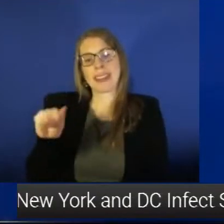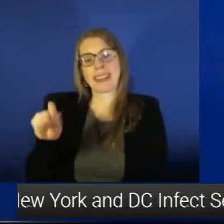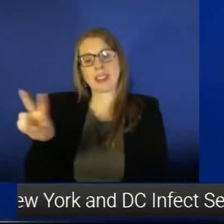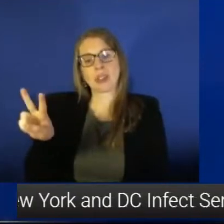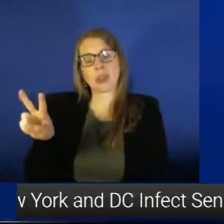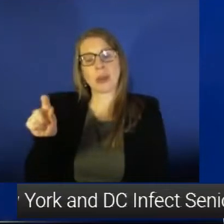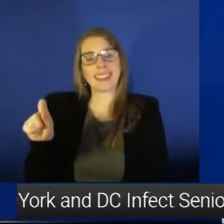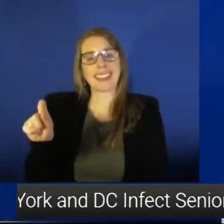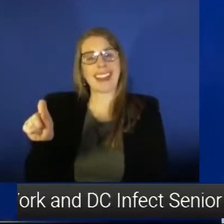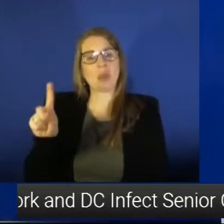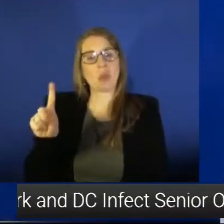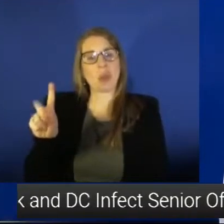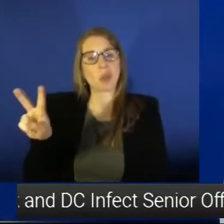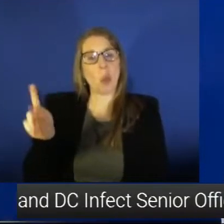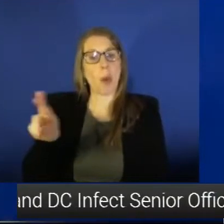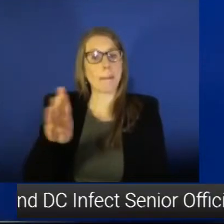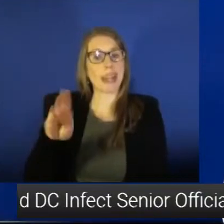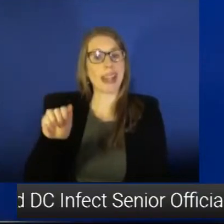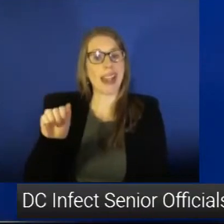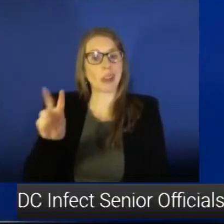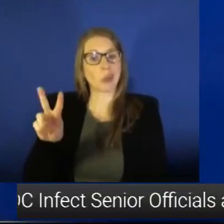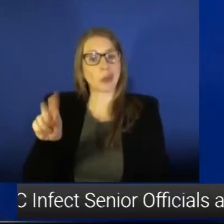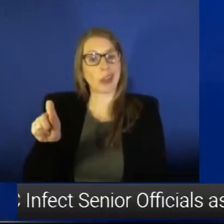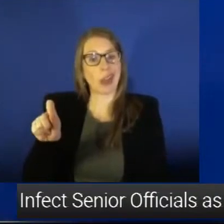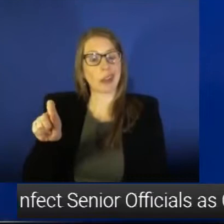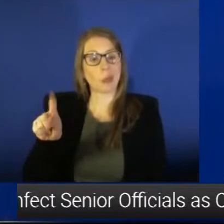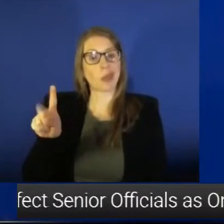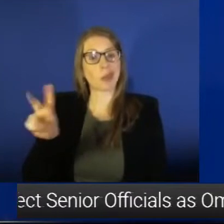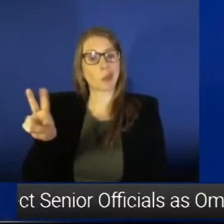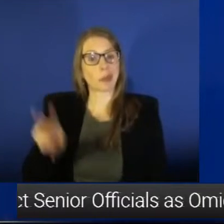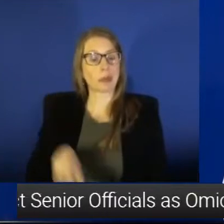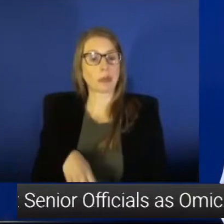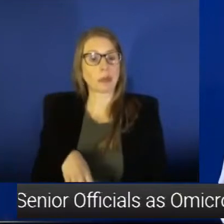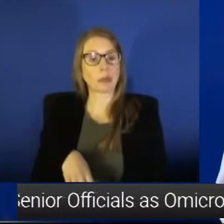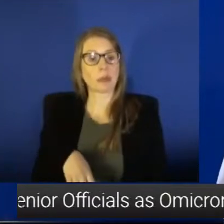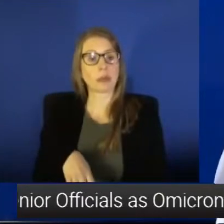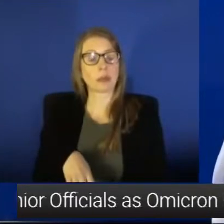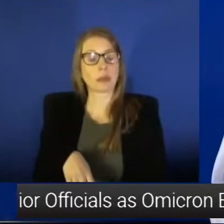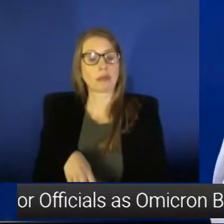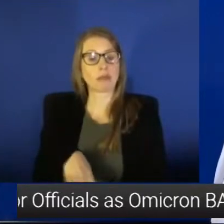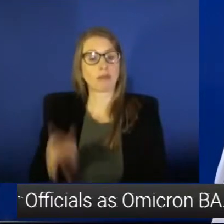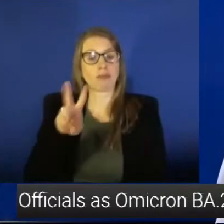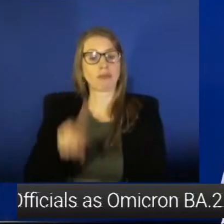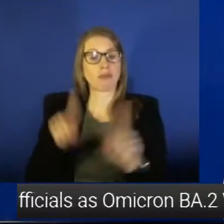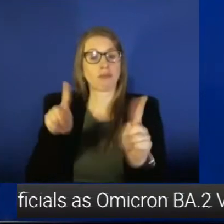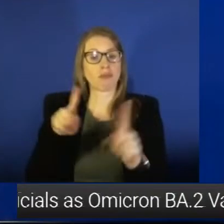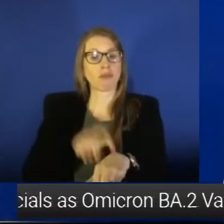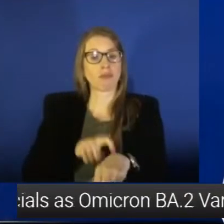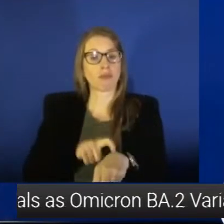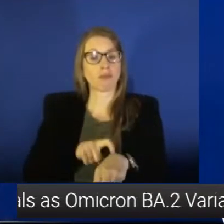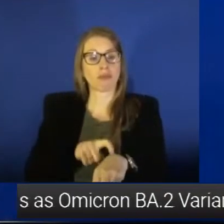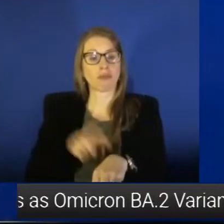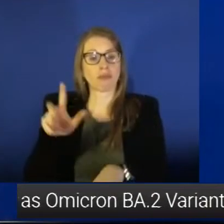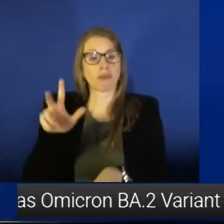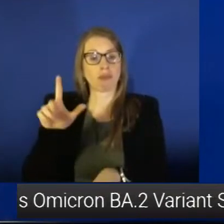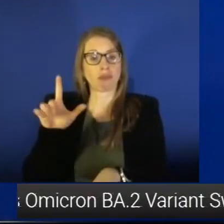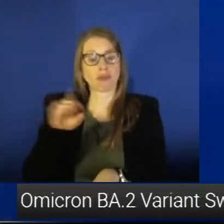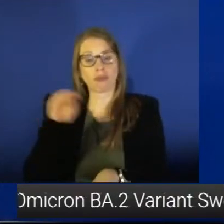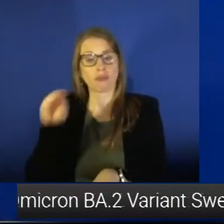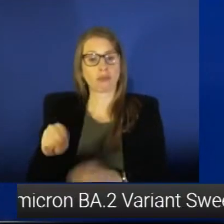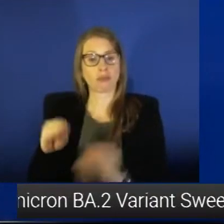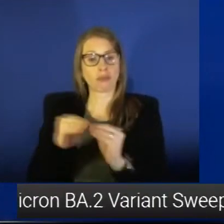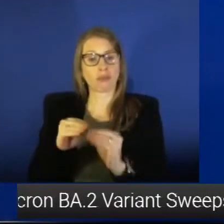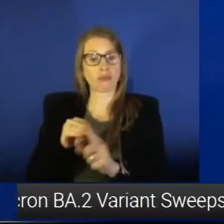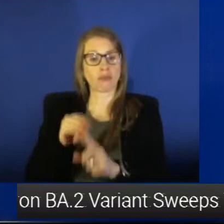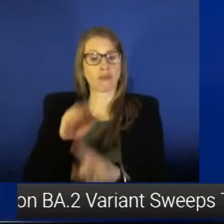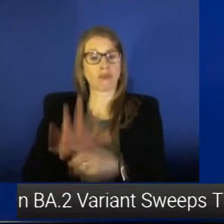BA2.12 or the BA2.2 variant, 2 different types, which appear to be even 25% more transmissible than the baseline Omicron